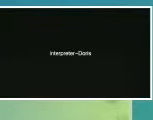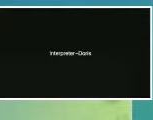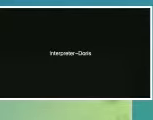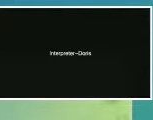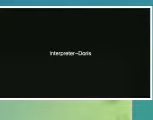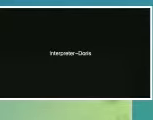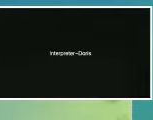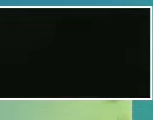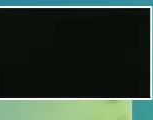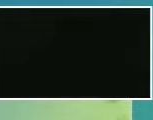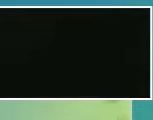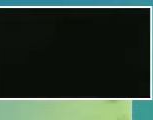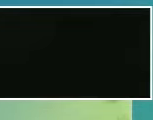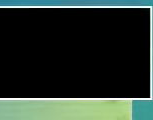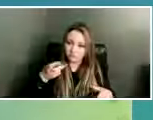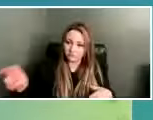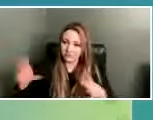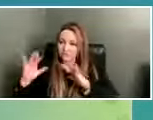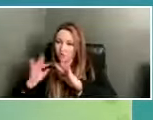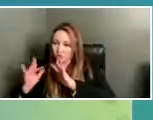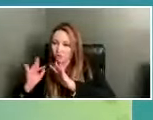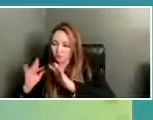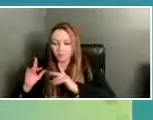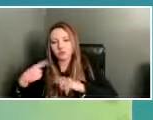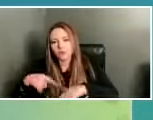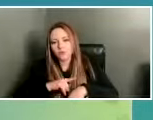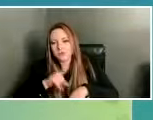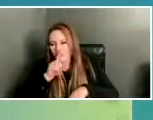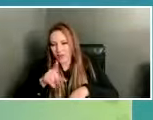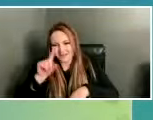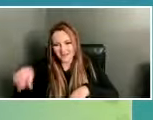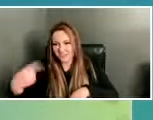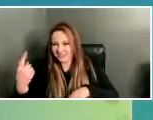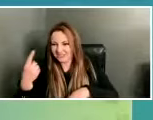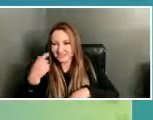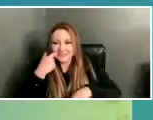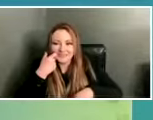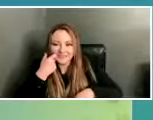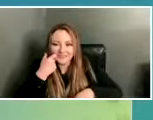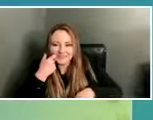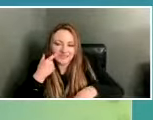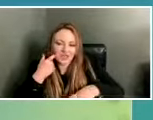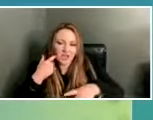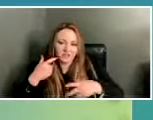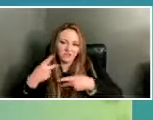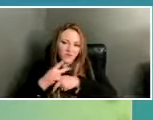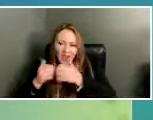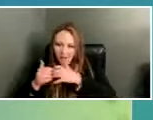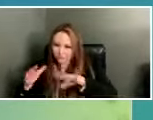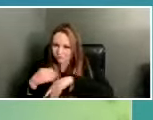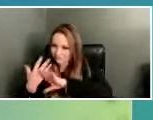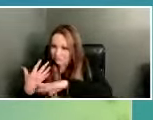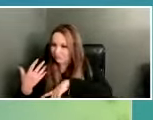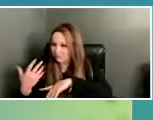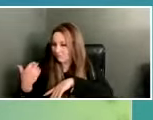from in-person to virtual. Mm-hmm. We've really just attacked this virtual space in the last 2 years. And